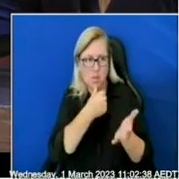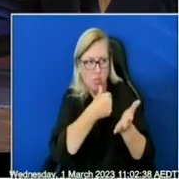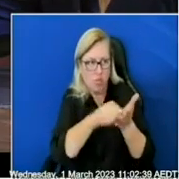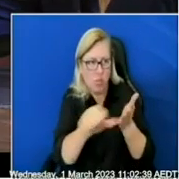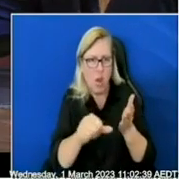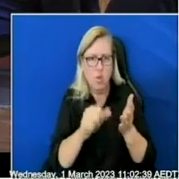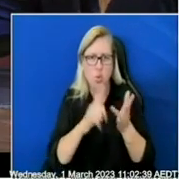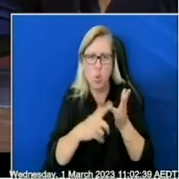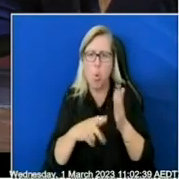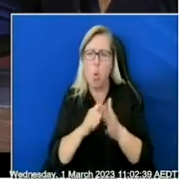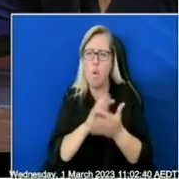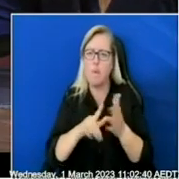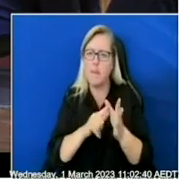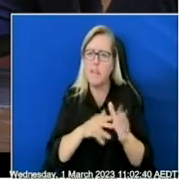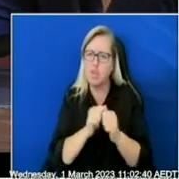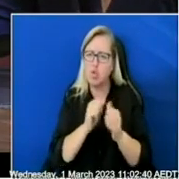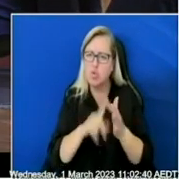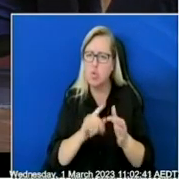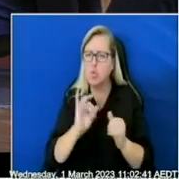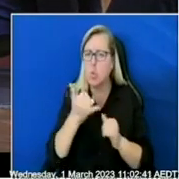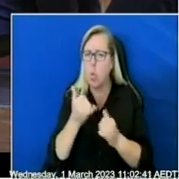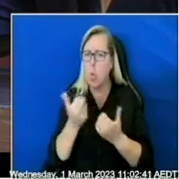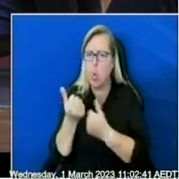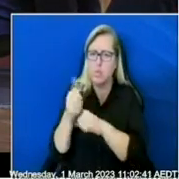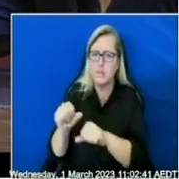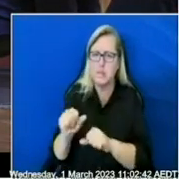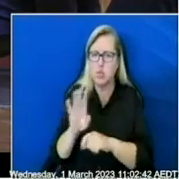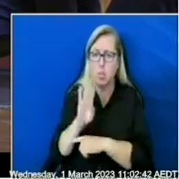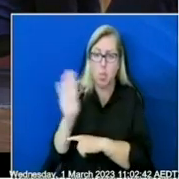she's working, she wants her children back.